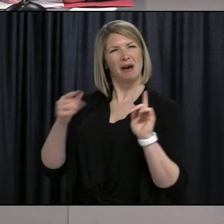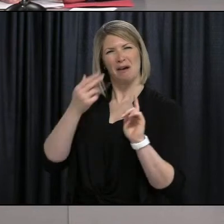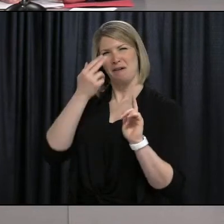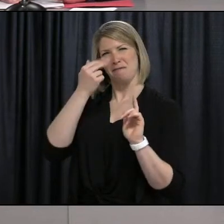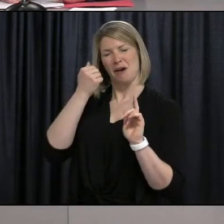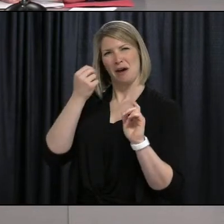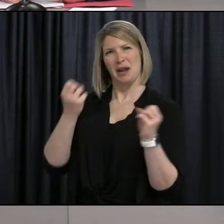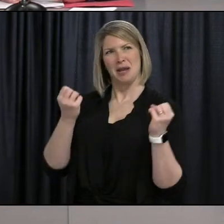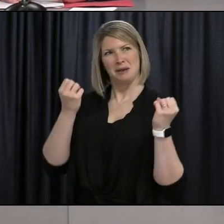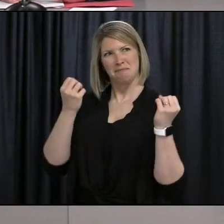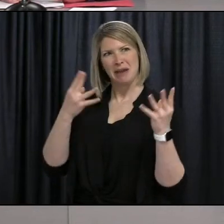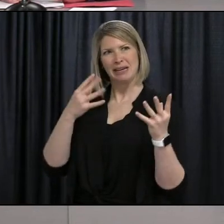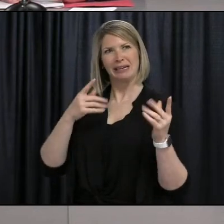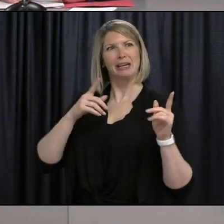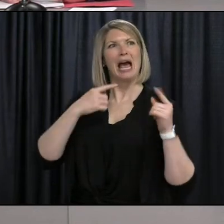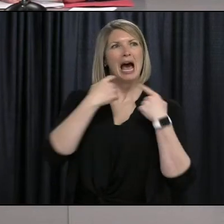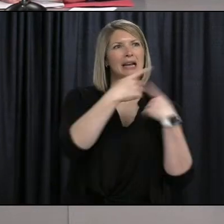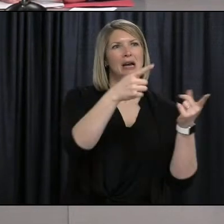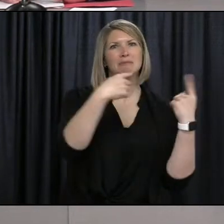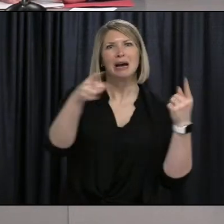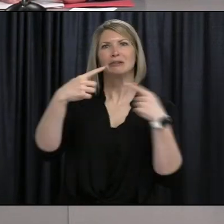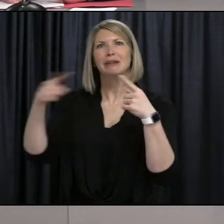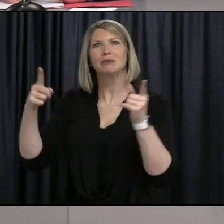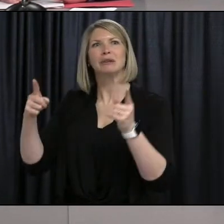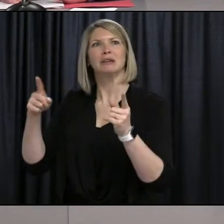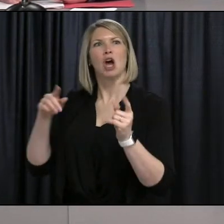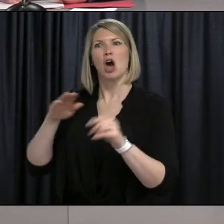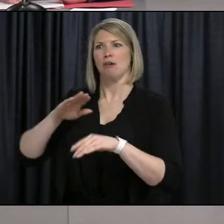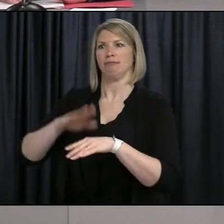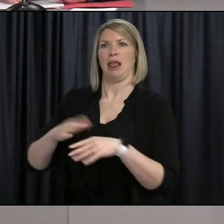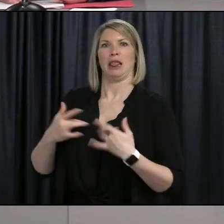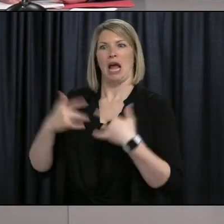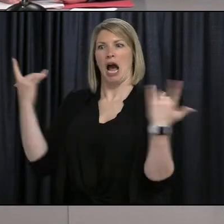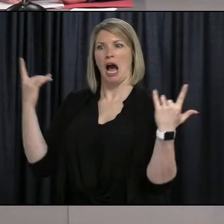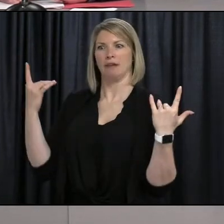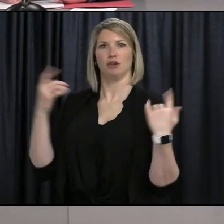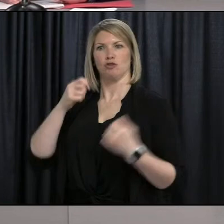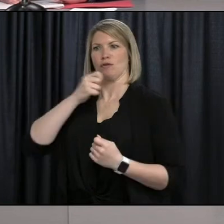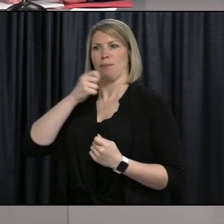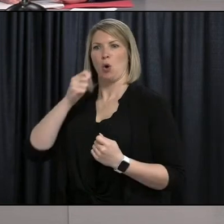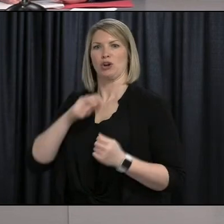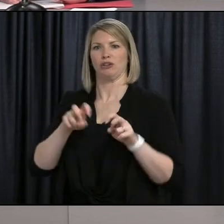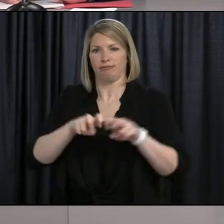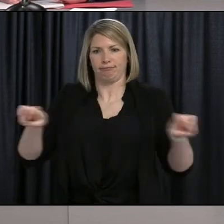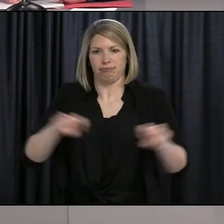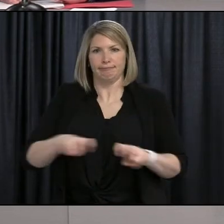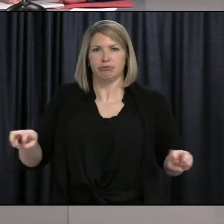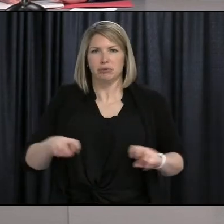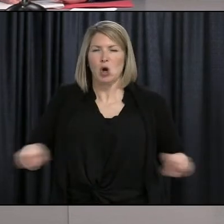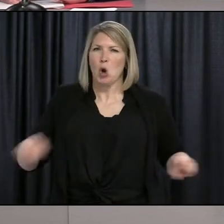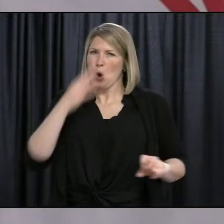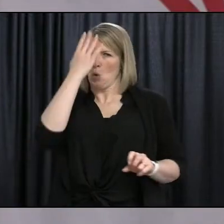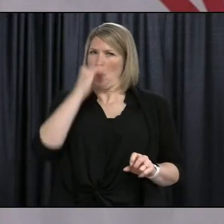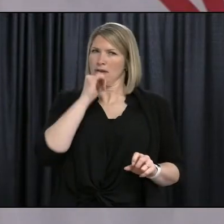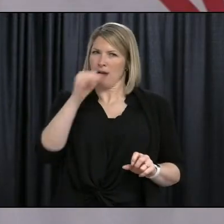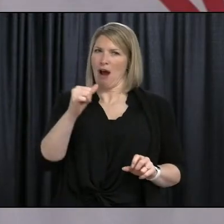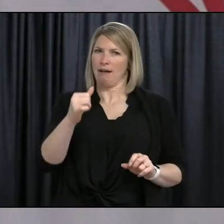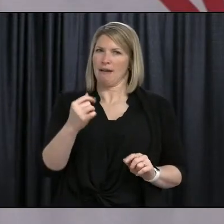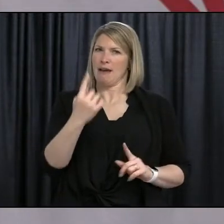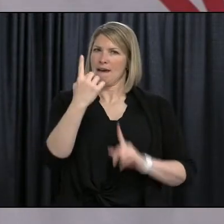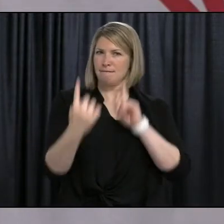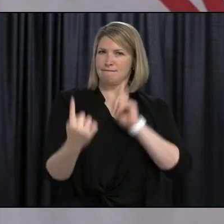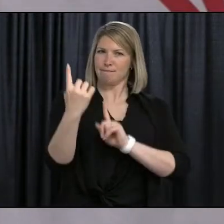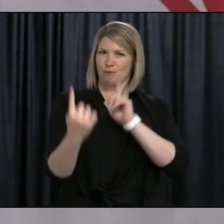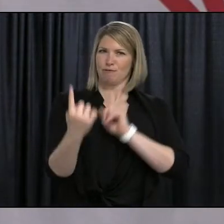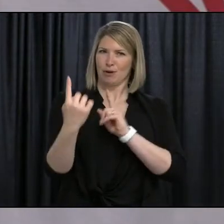in the last few months. So why are COVID briefings treated differently, and when could we be back to doing this in person? Well, thanks